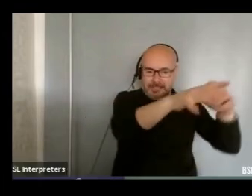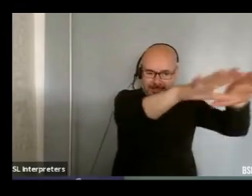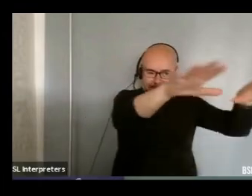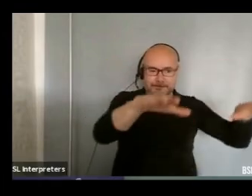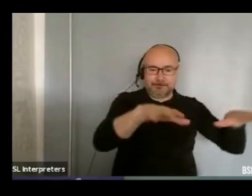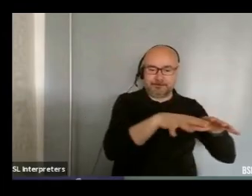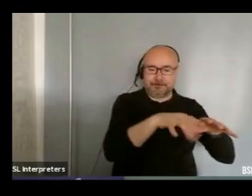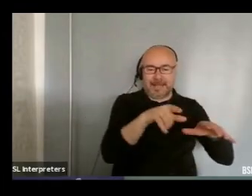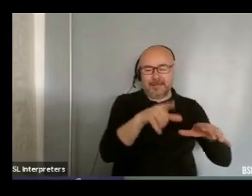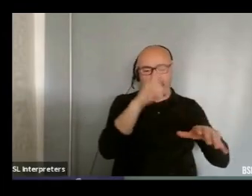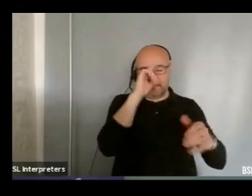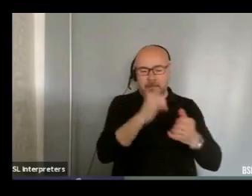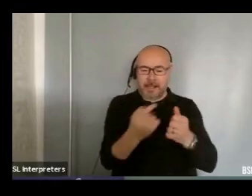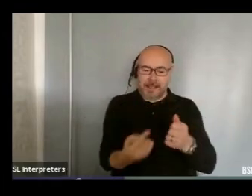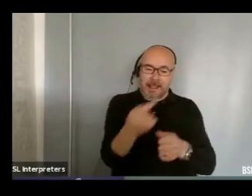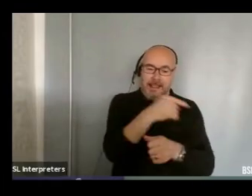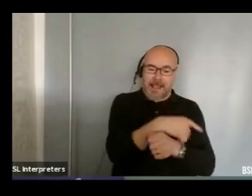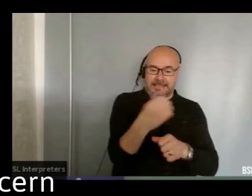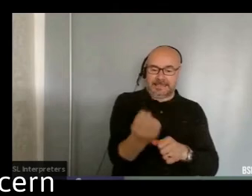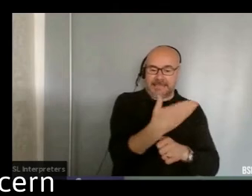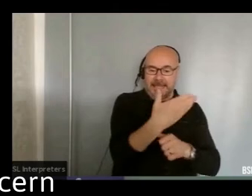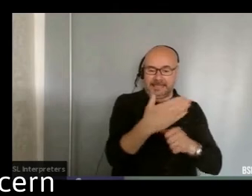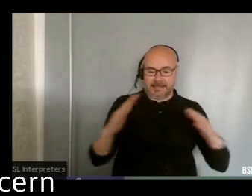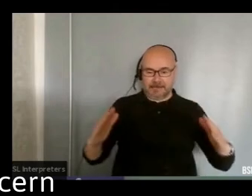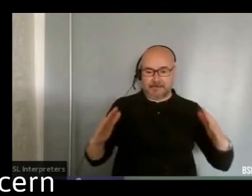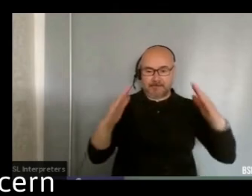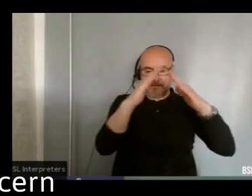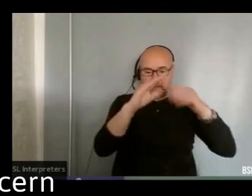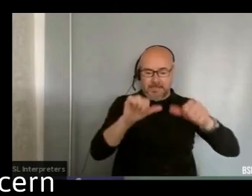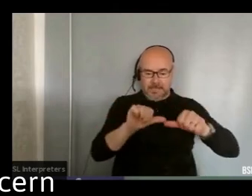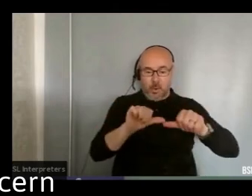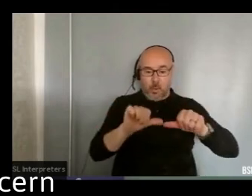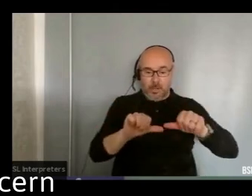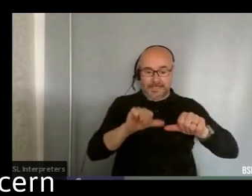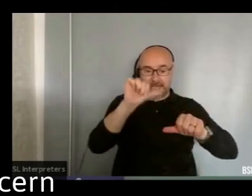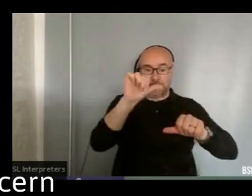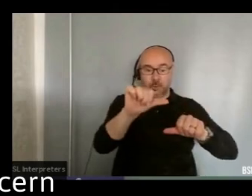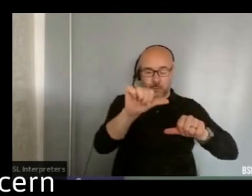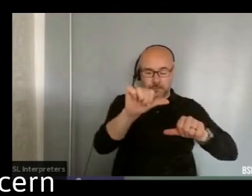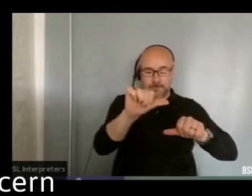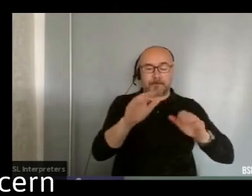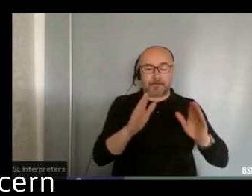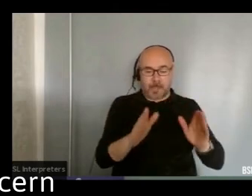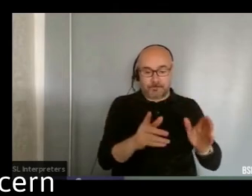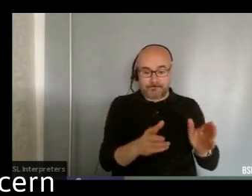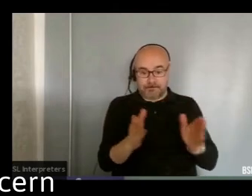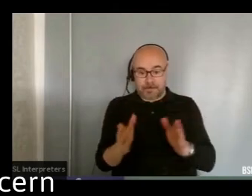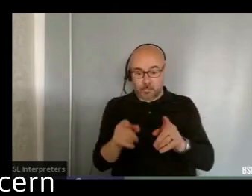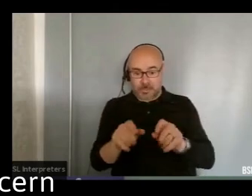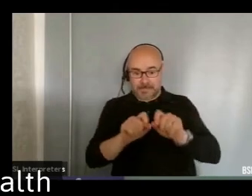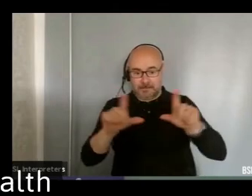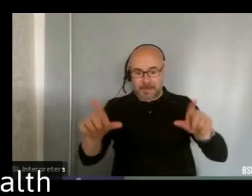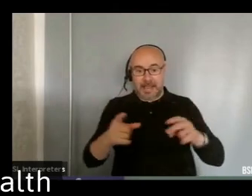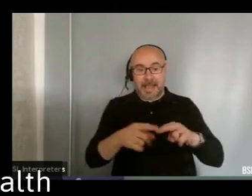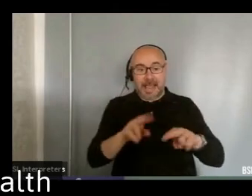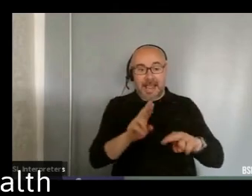population pyramid. If people come through that and they're showing signs of concern, then we would be looking to get